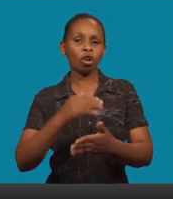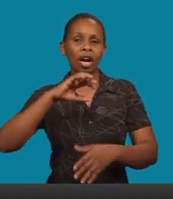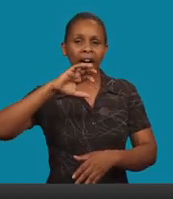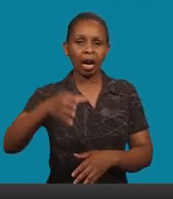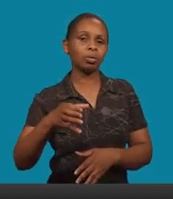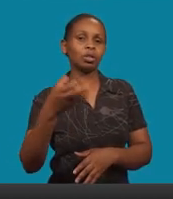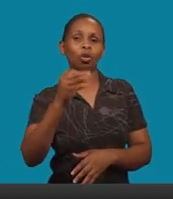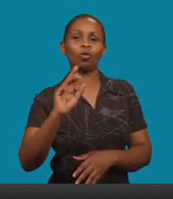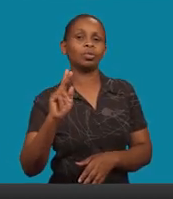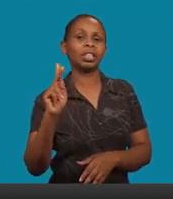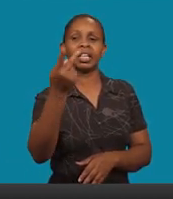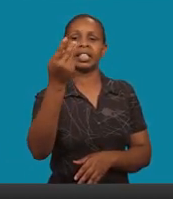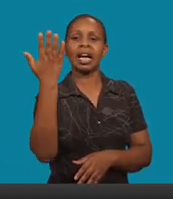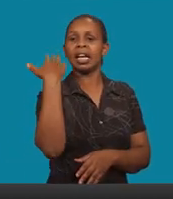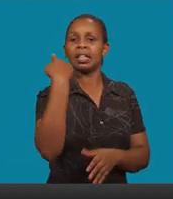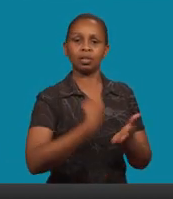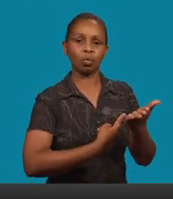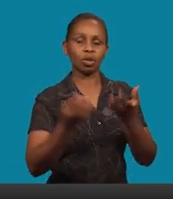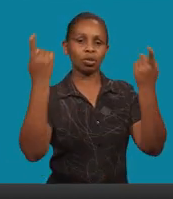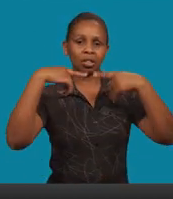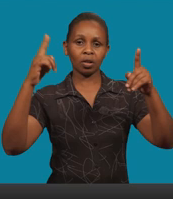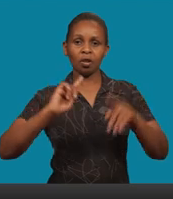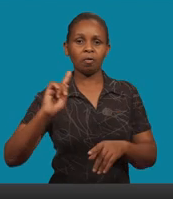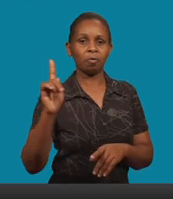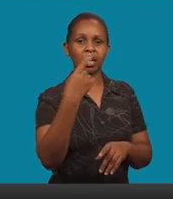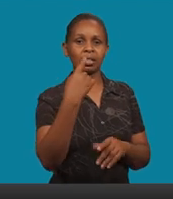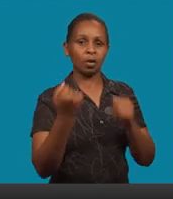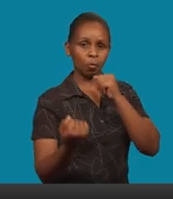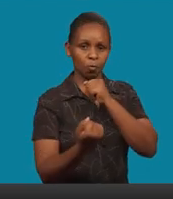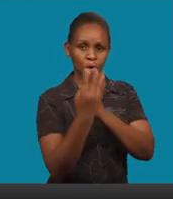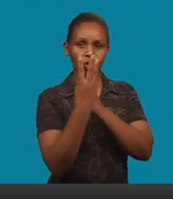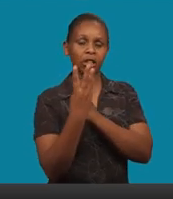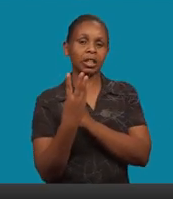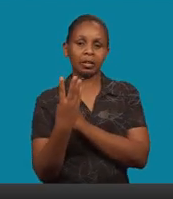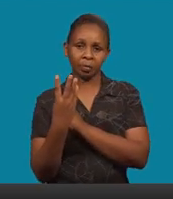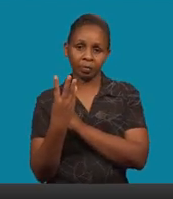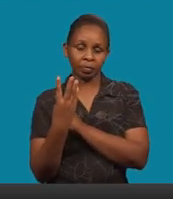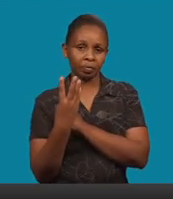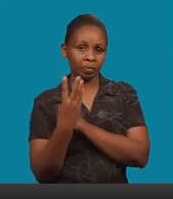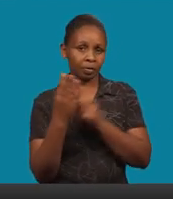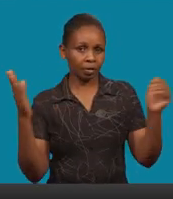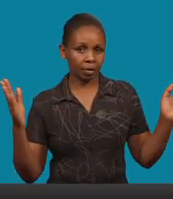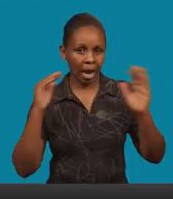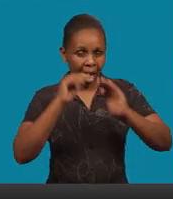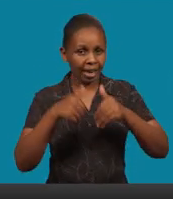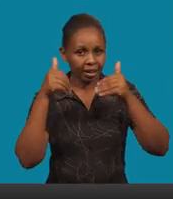the Republic of Kenya. Last week, we advertised the first 14